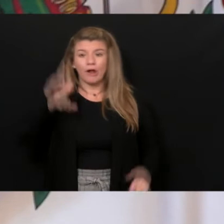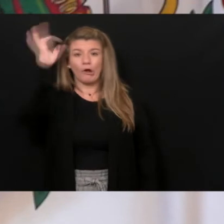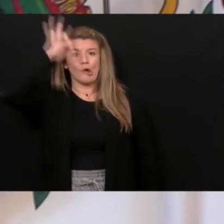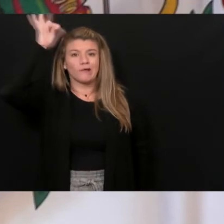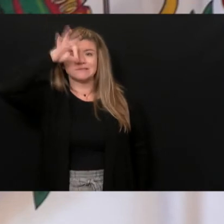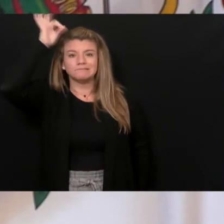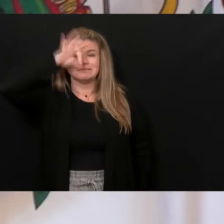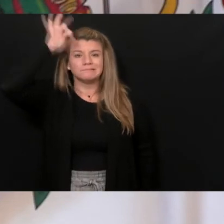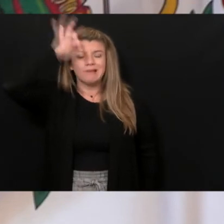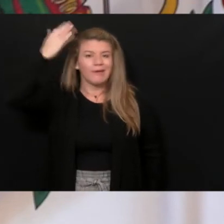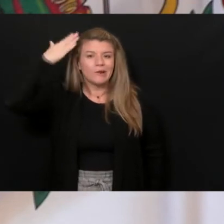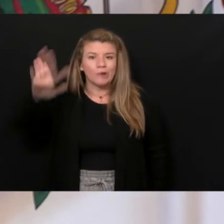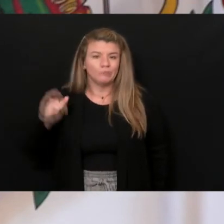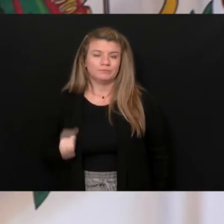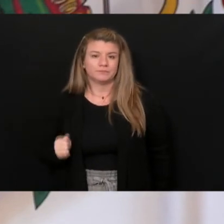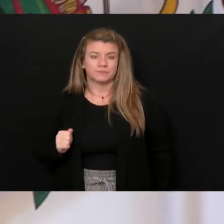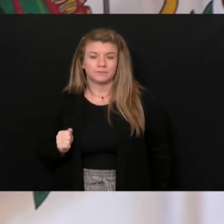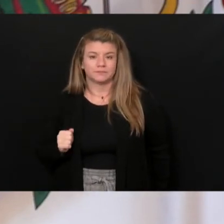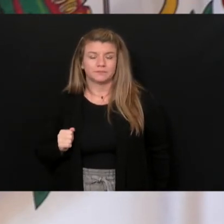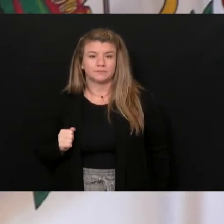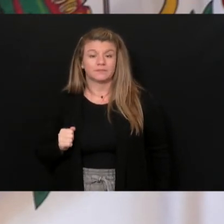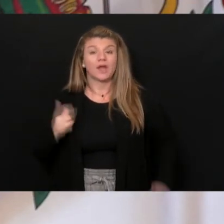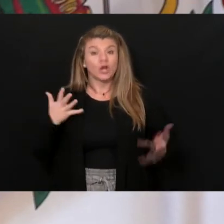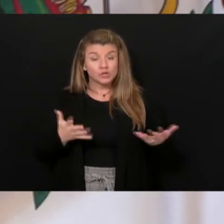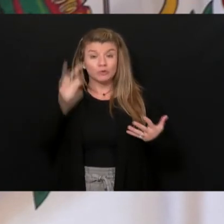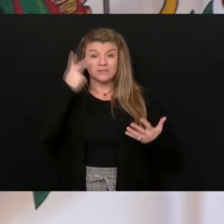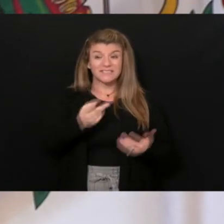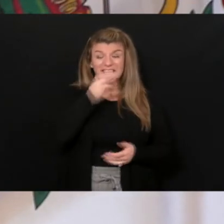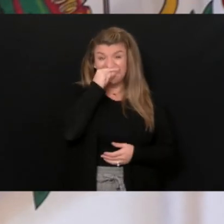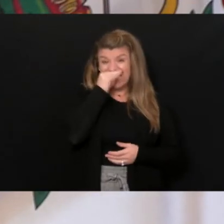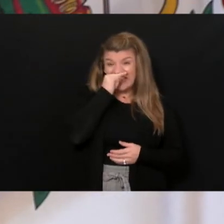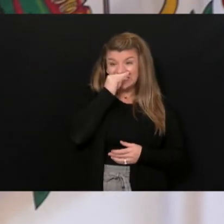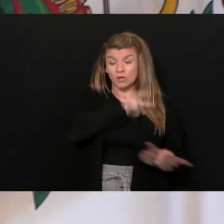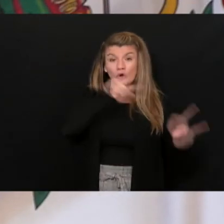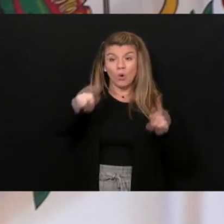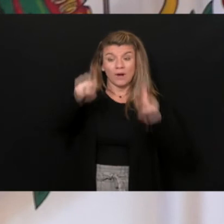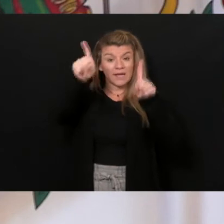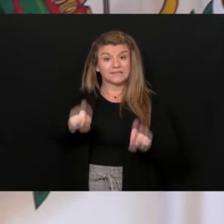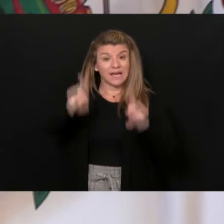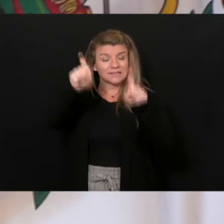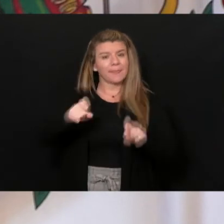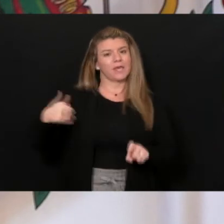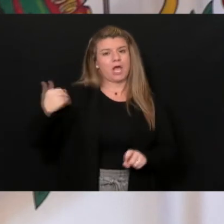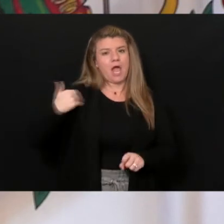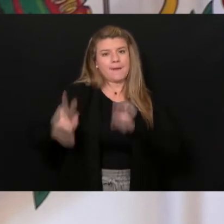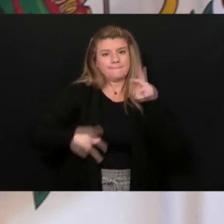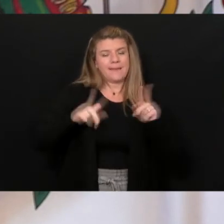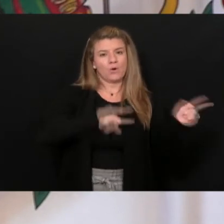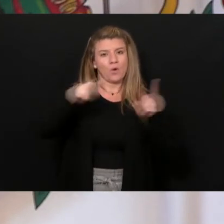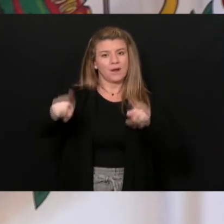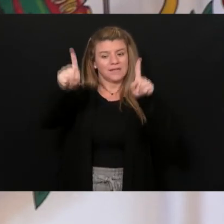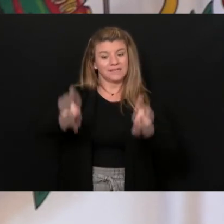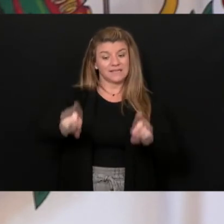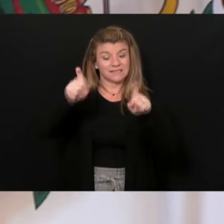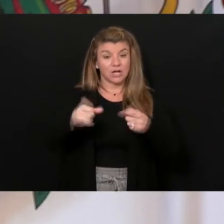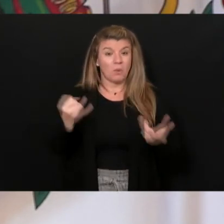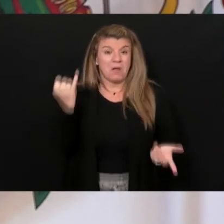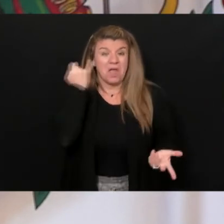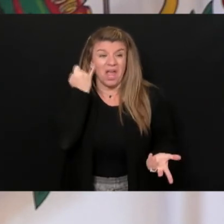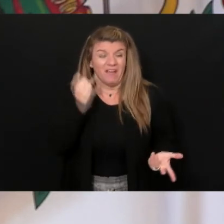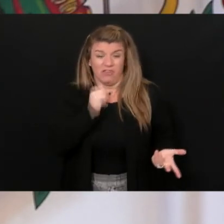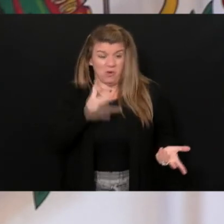idea. From the standpoint of our kids going and getting tested and whatever, our younger people going and getting tested, well, if they don't feel